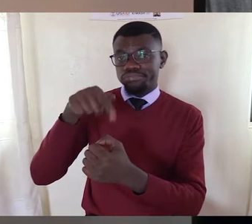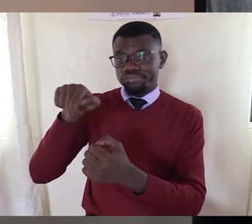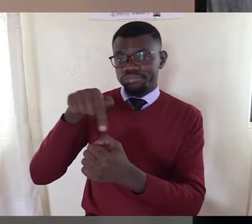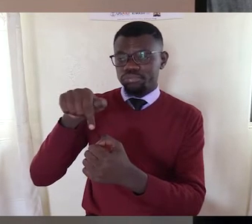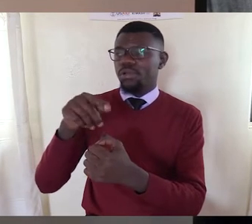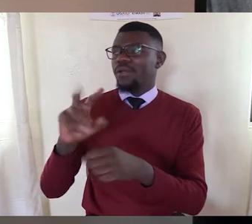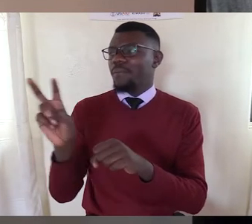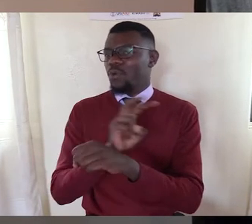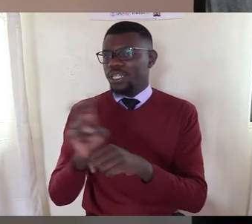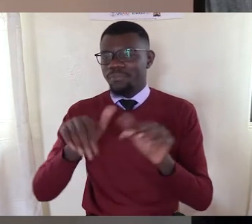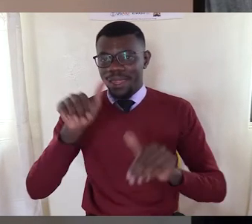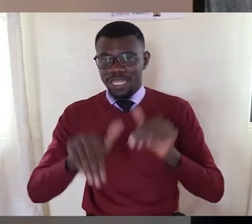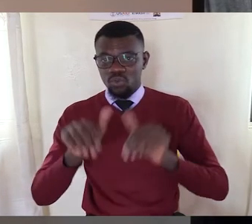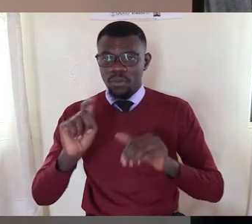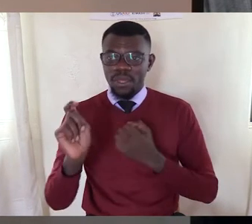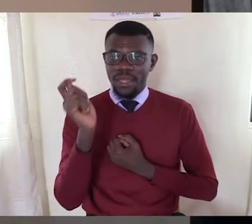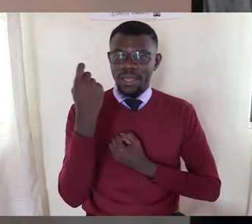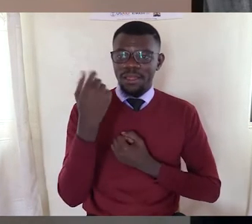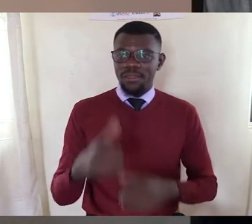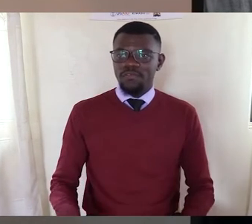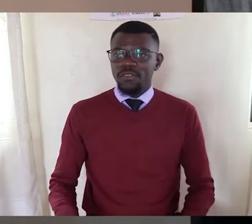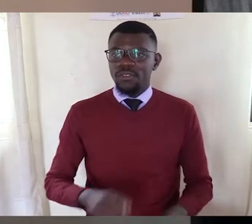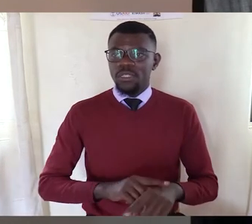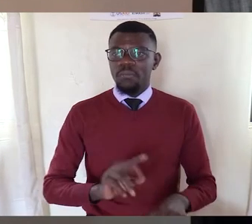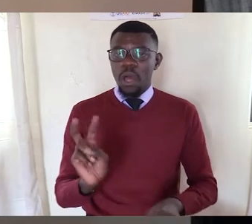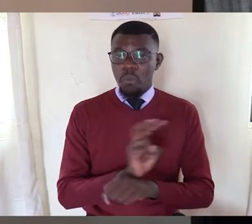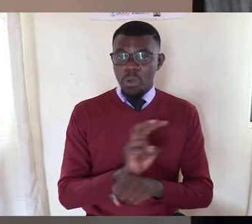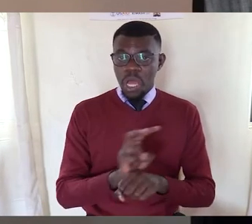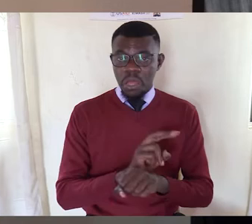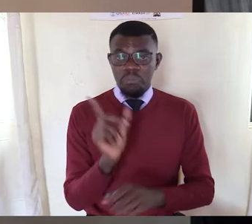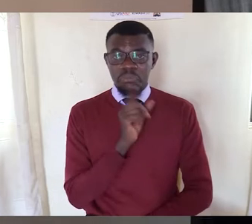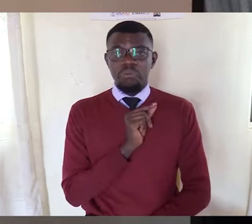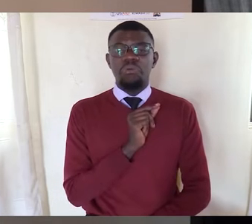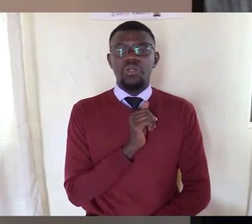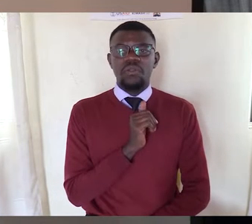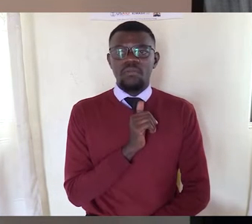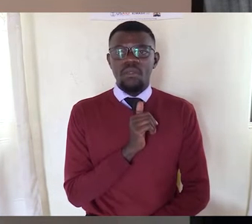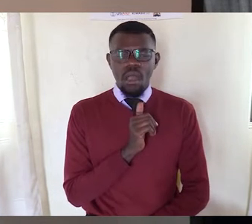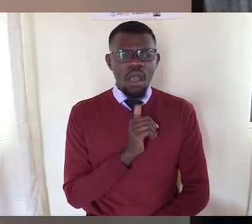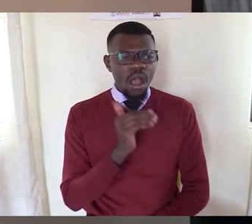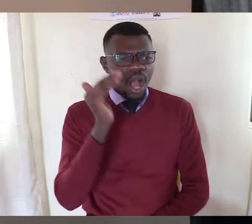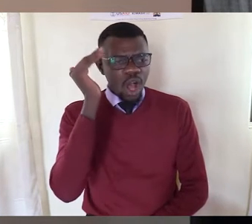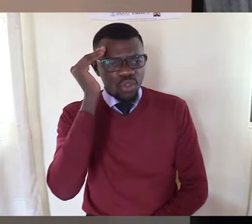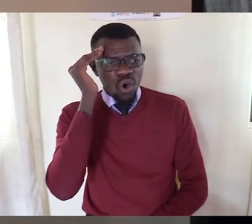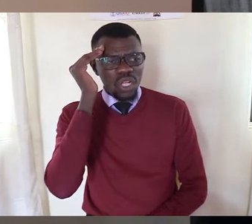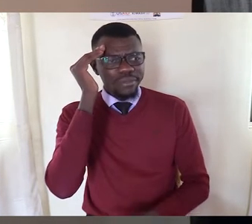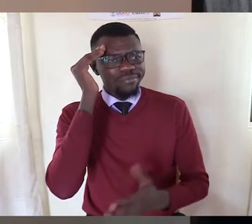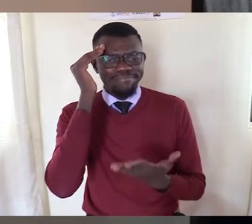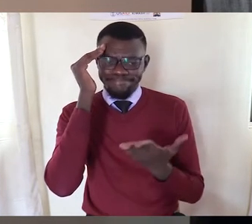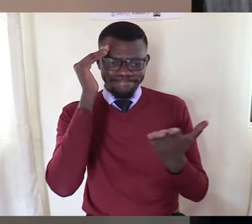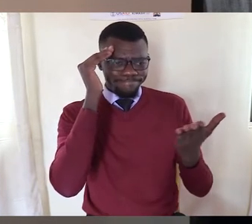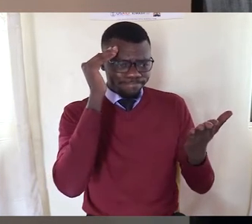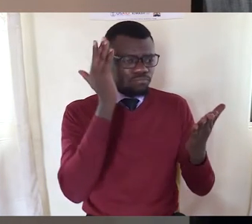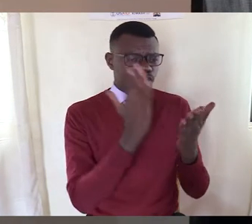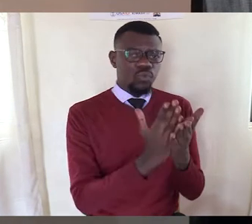monitor elections in Kenya. And as a result of monitoring, it's when we got to know that there was violence against